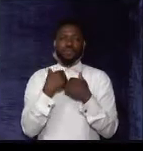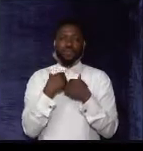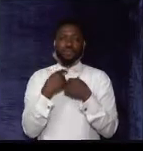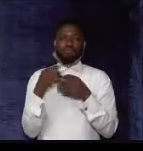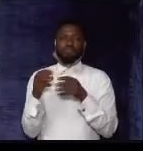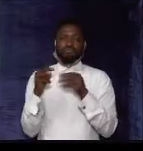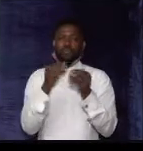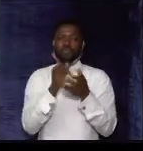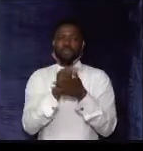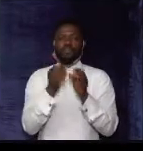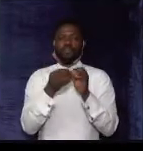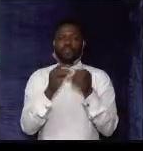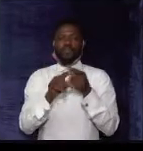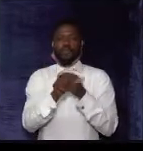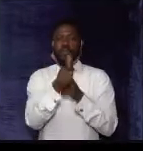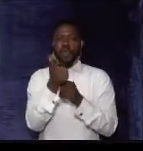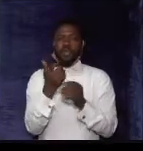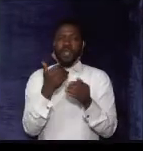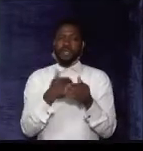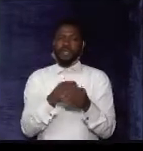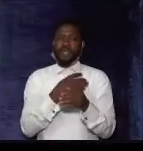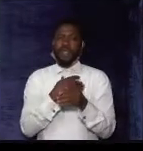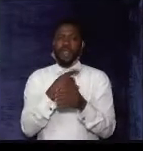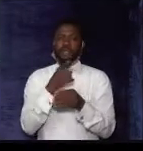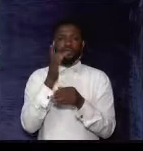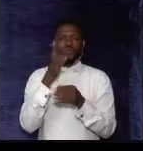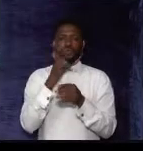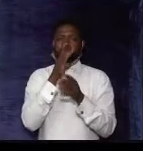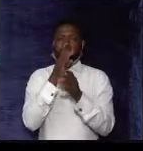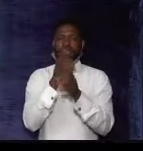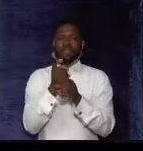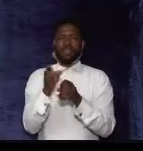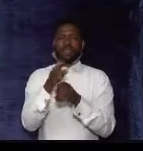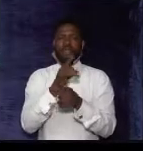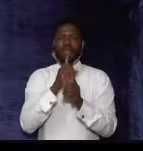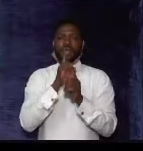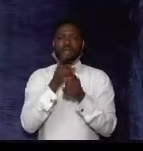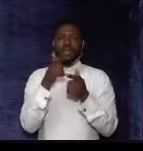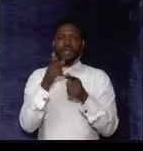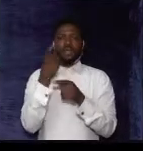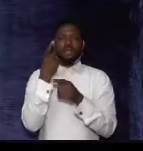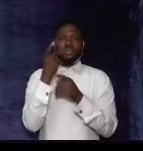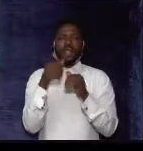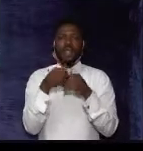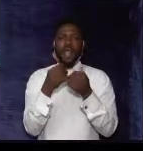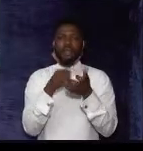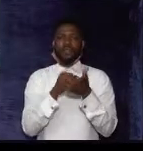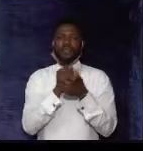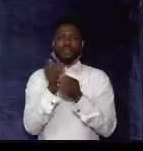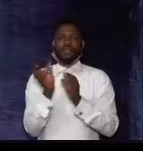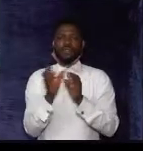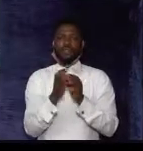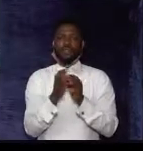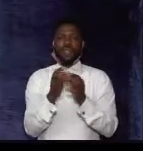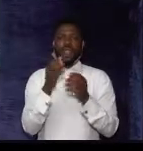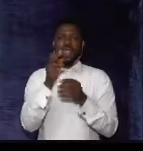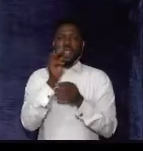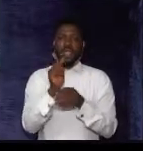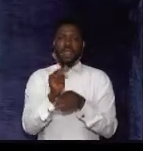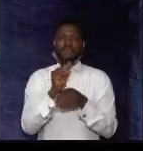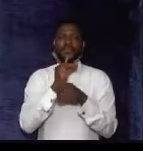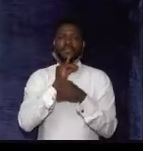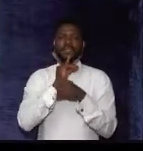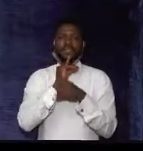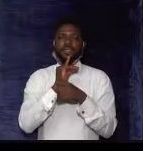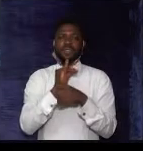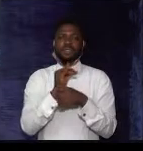And you should have moved that number over to the other side. And you should be getting your answer right about now. Let's just see how it's done. See,